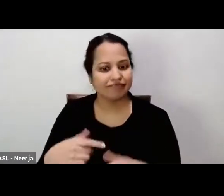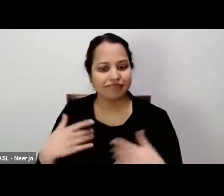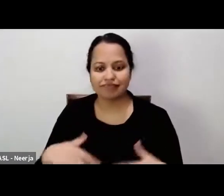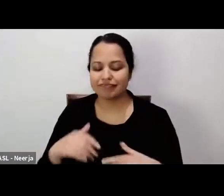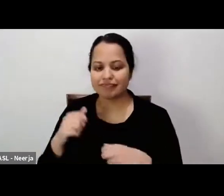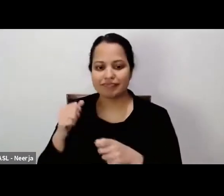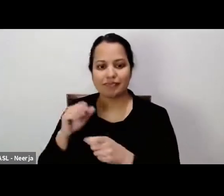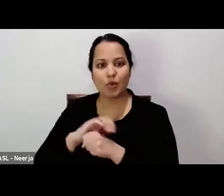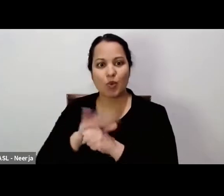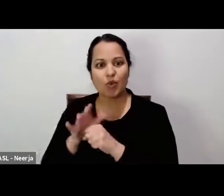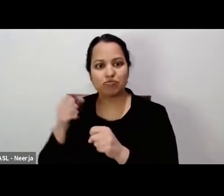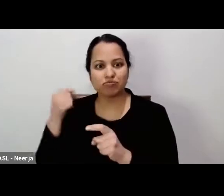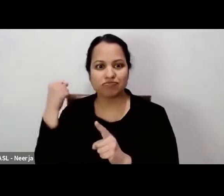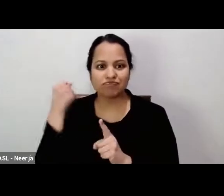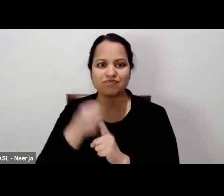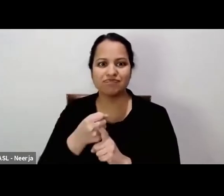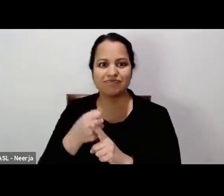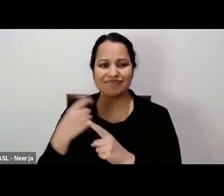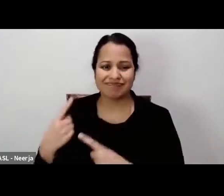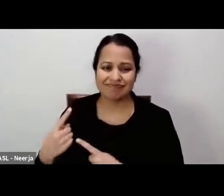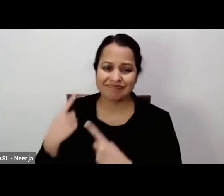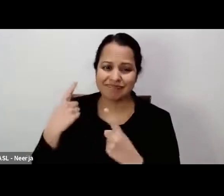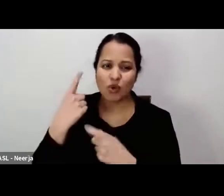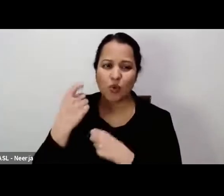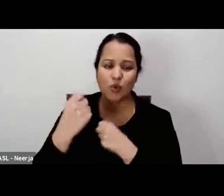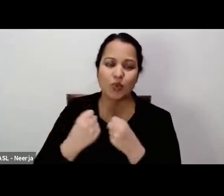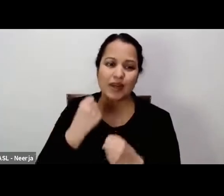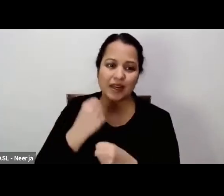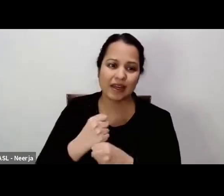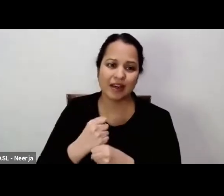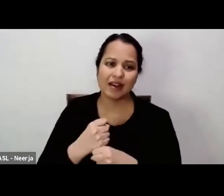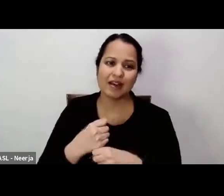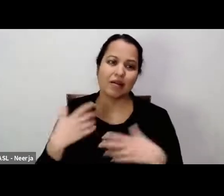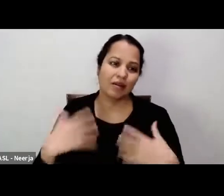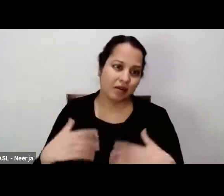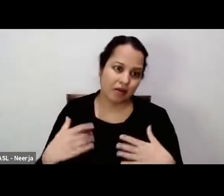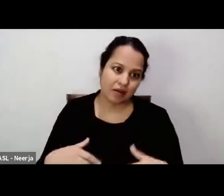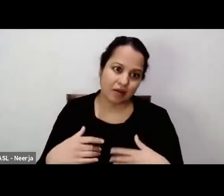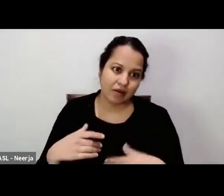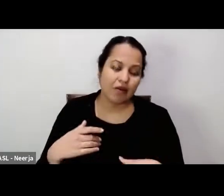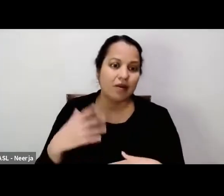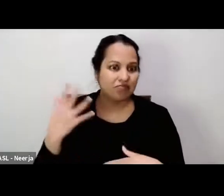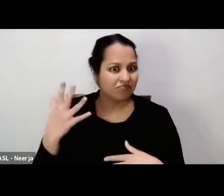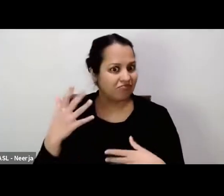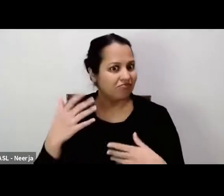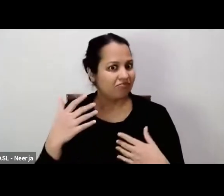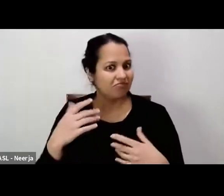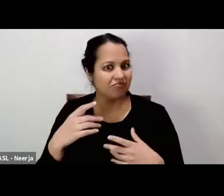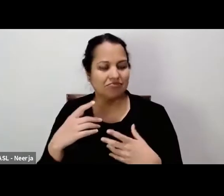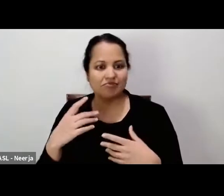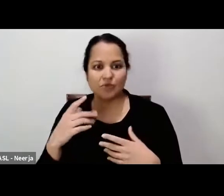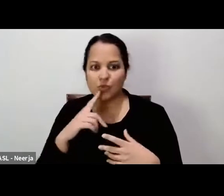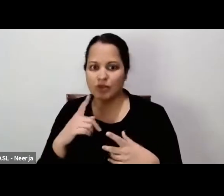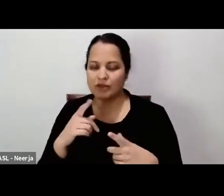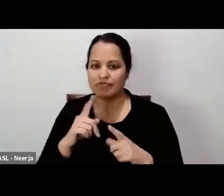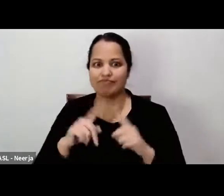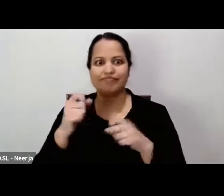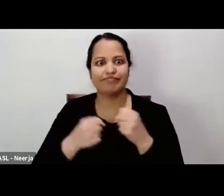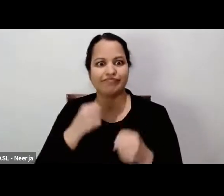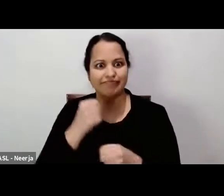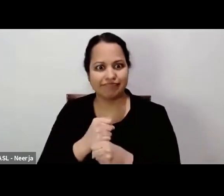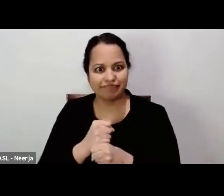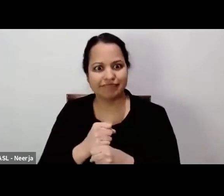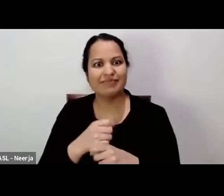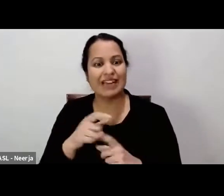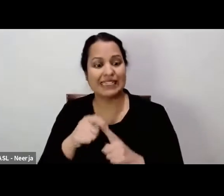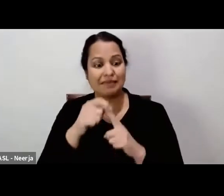COVID-19 over the past year, and what a year it has been on our underserved communities. We see this